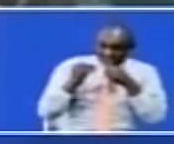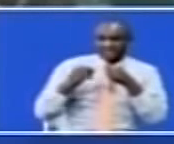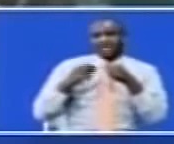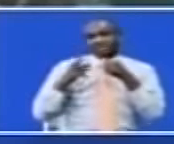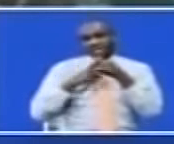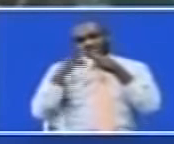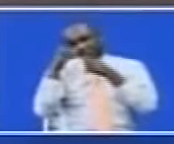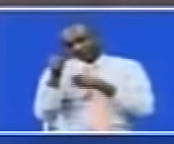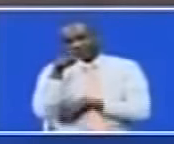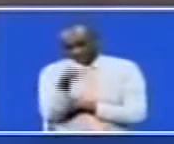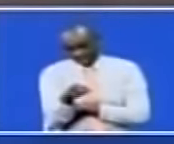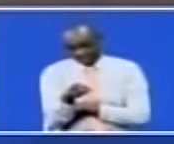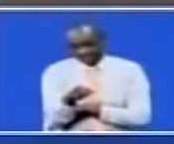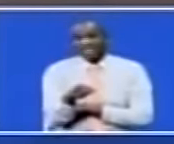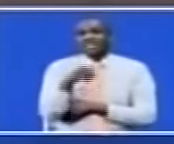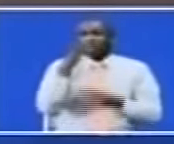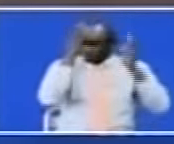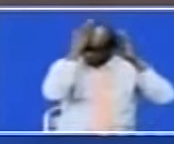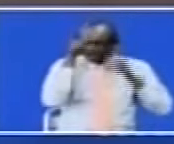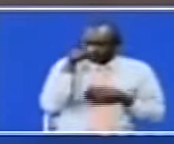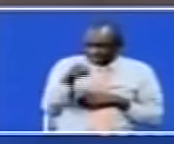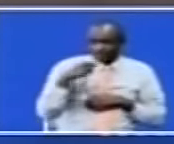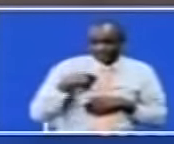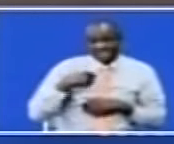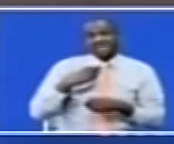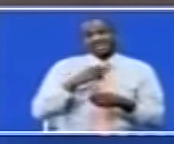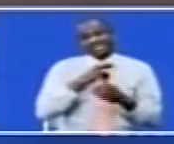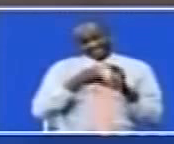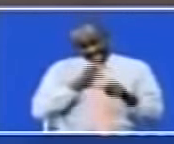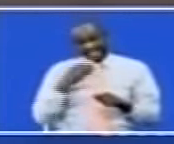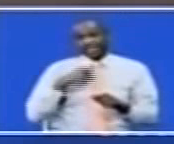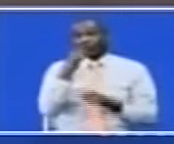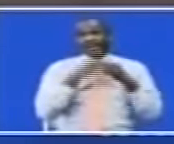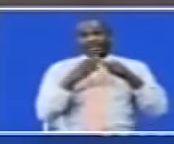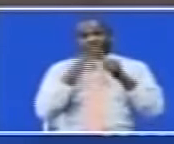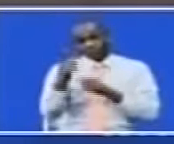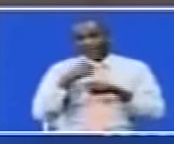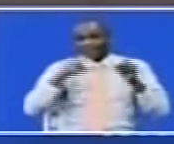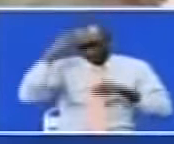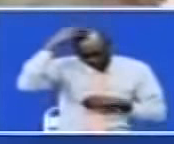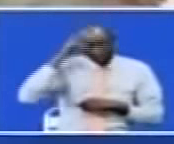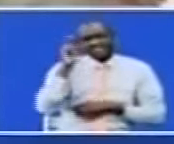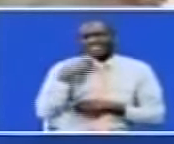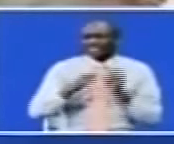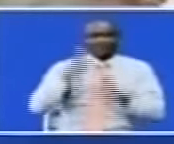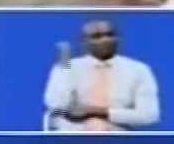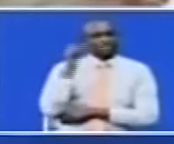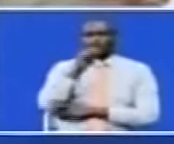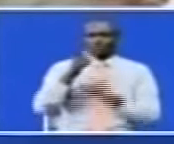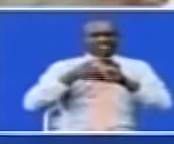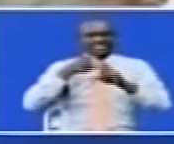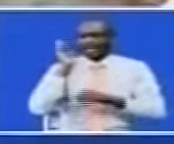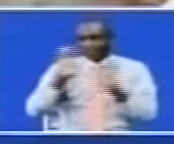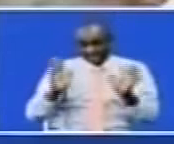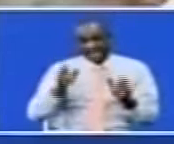and 1995. Cardinal Otunga had asked to resign in 1991, but John Paul II refused,